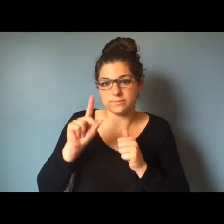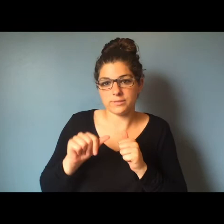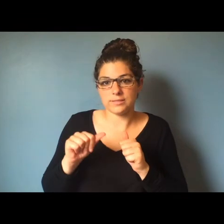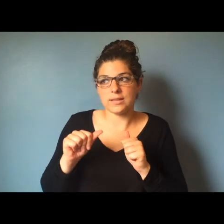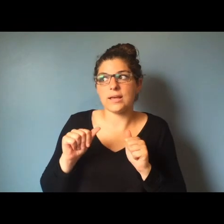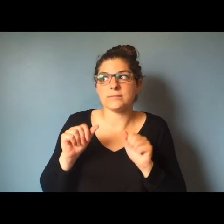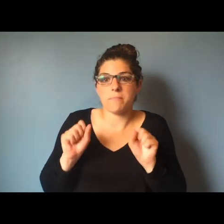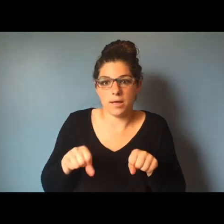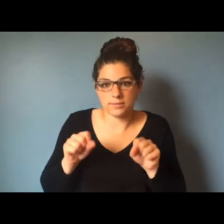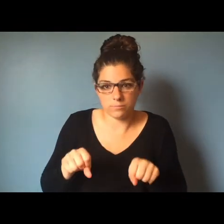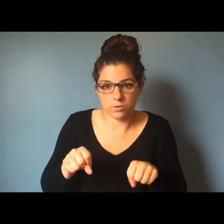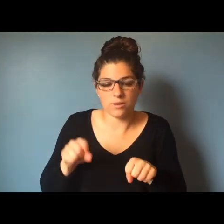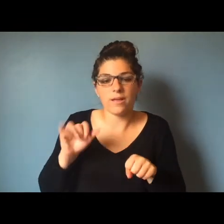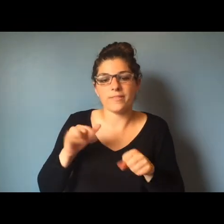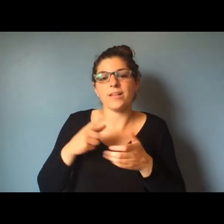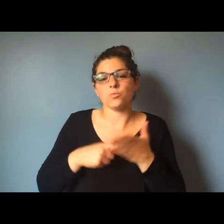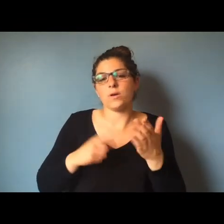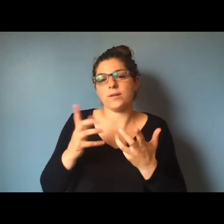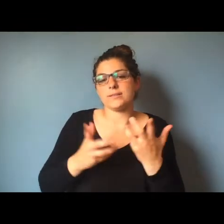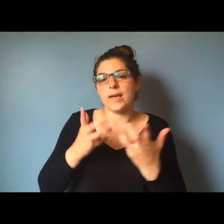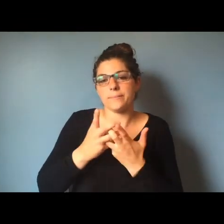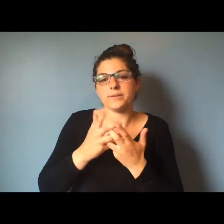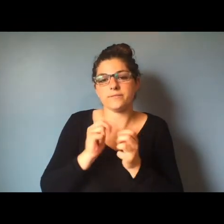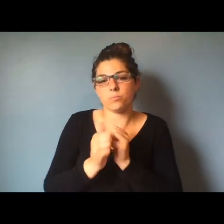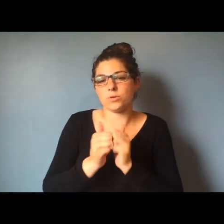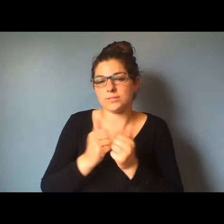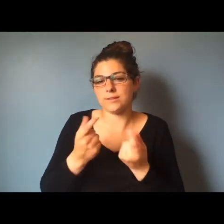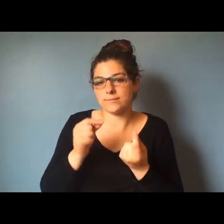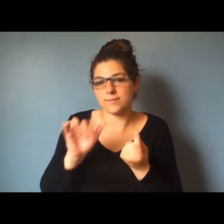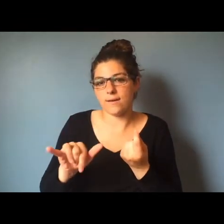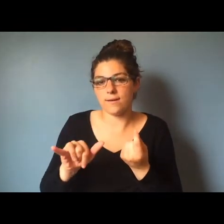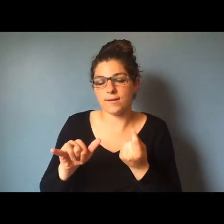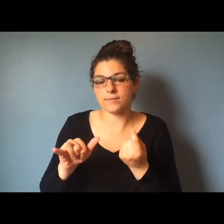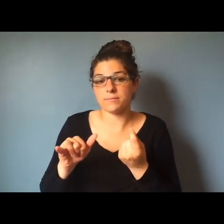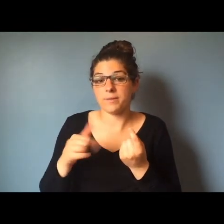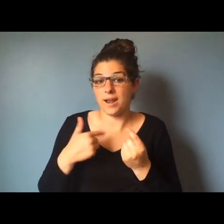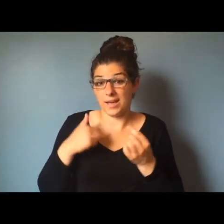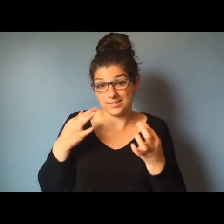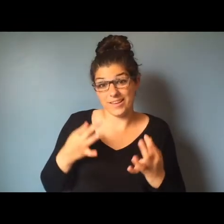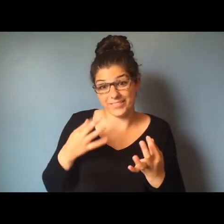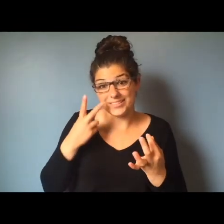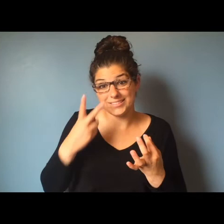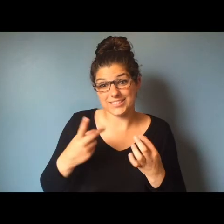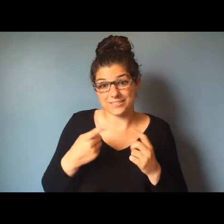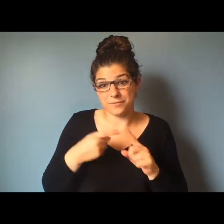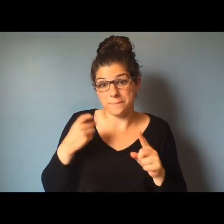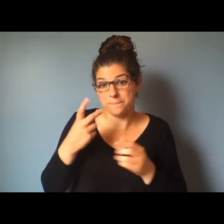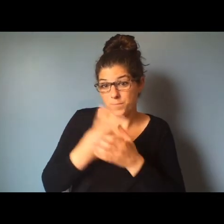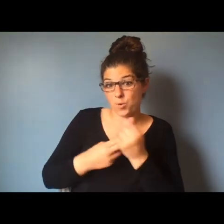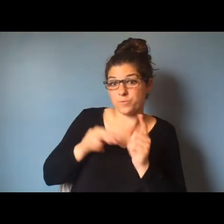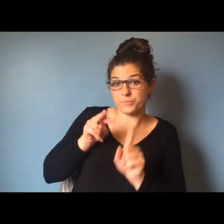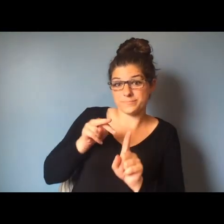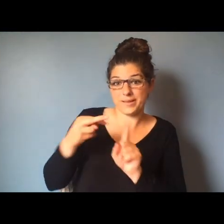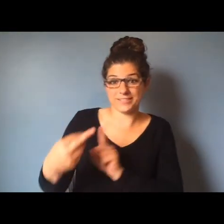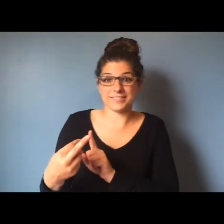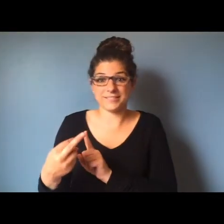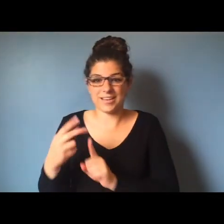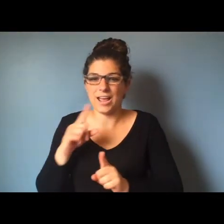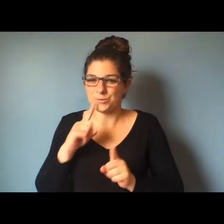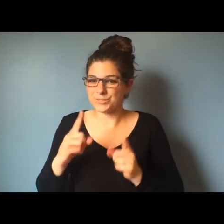humanly possible. And that's what adaptive sports really does. But I definitely see it from both sides. I really want